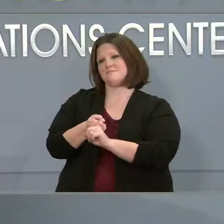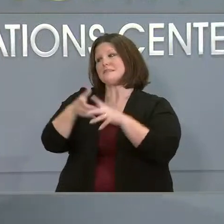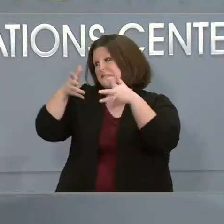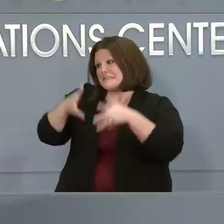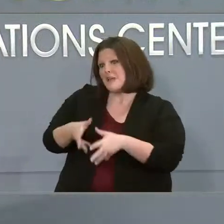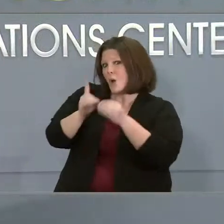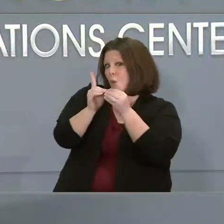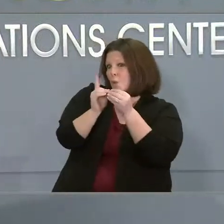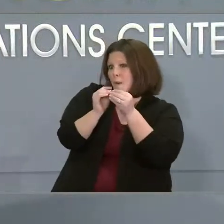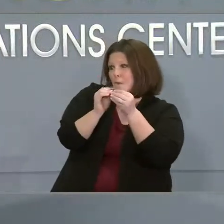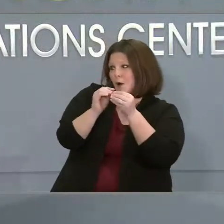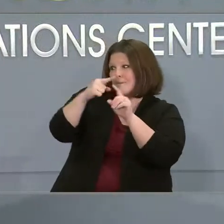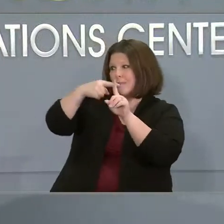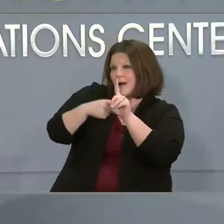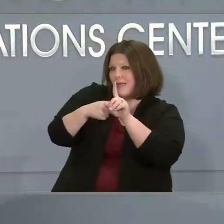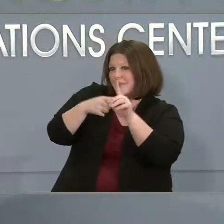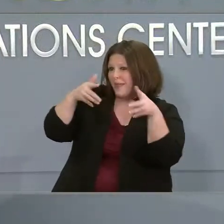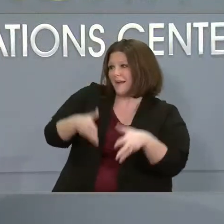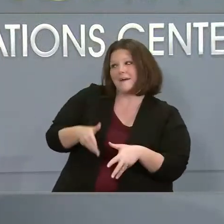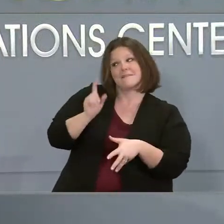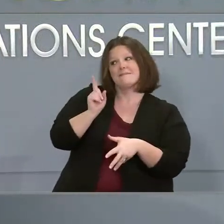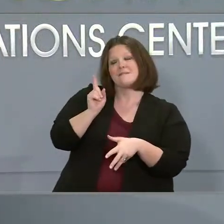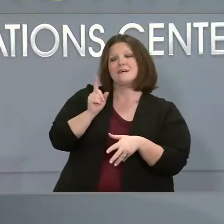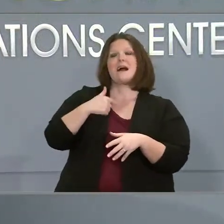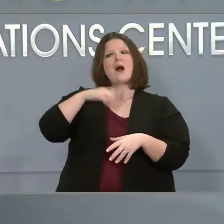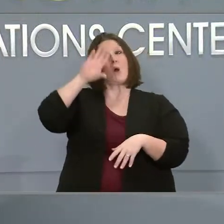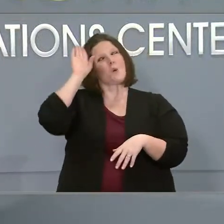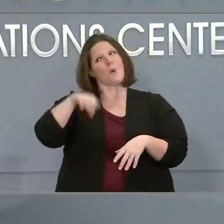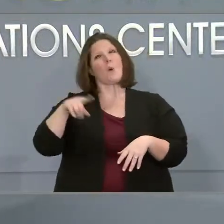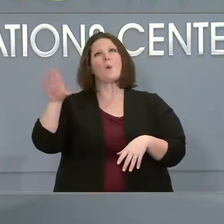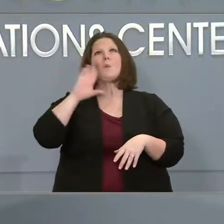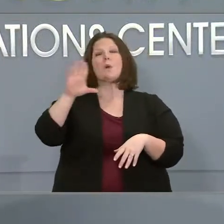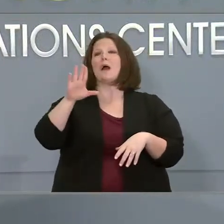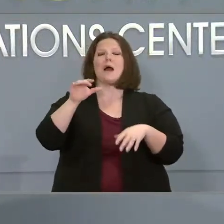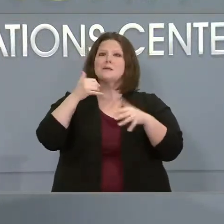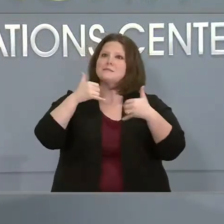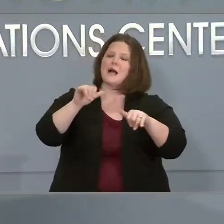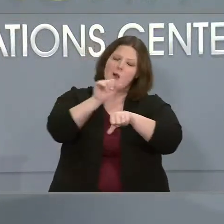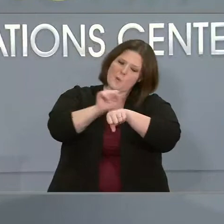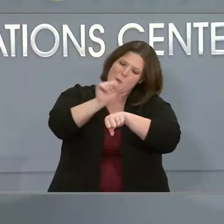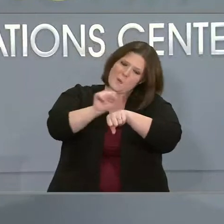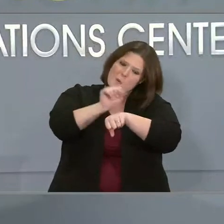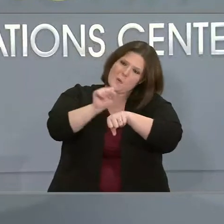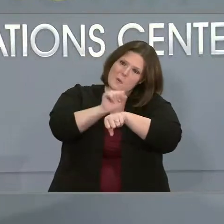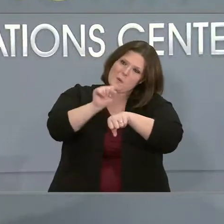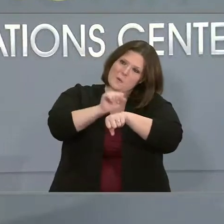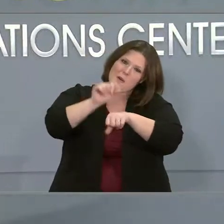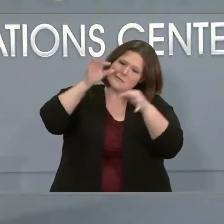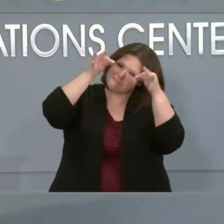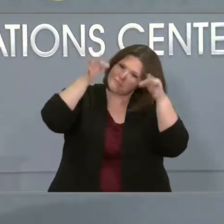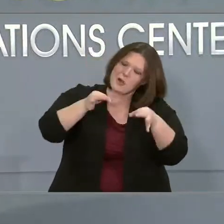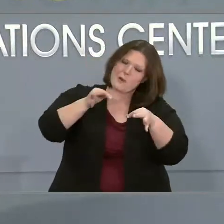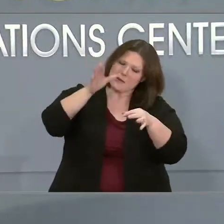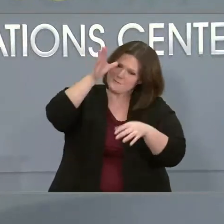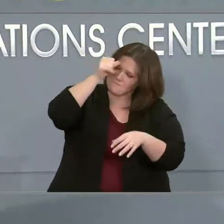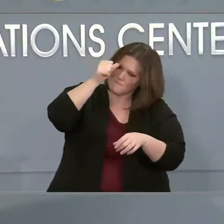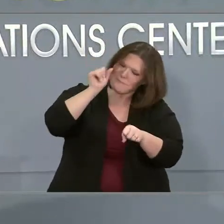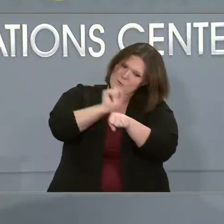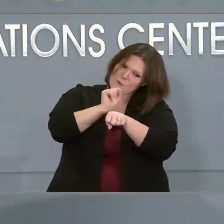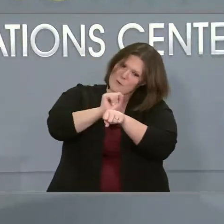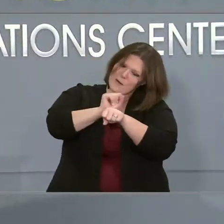But you have another month to go, and I know, as usual, you're going to be at it, as determined as ever, until the last